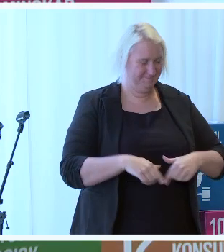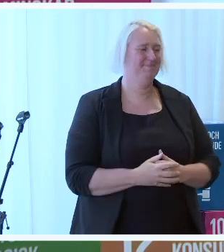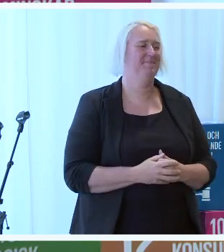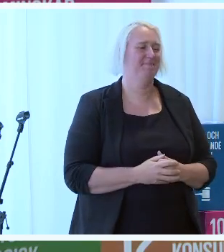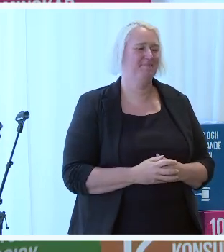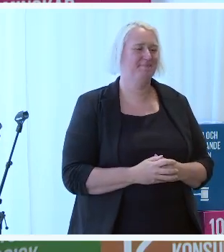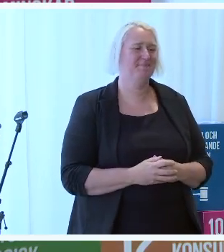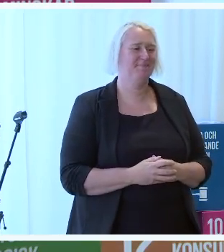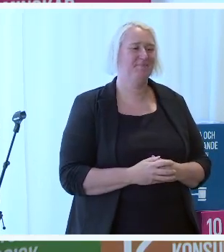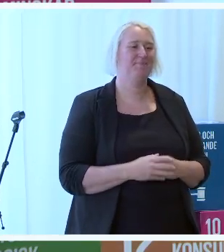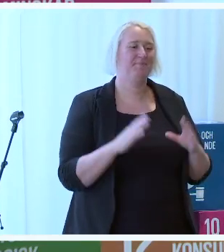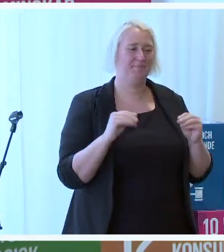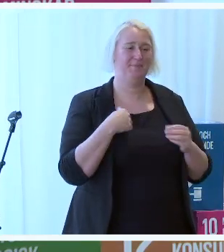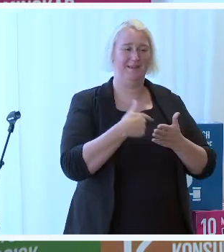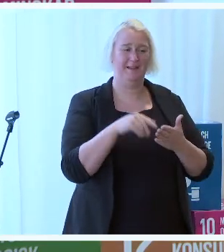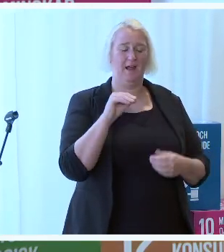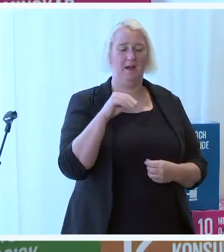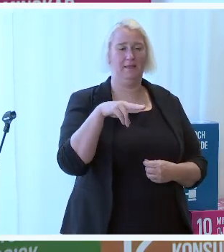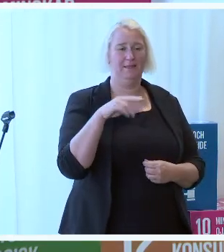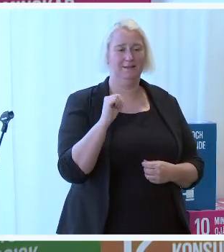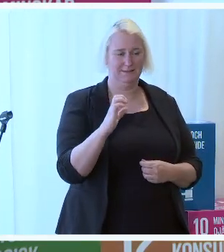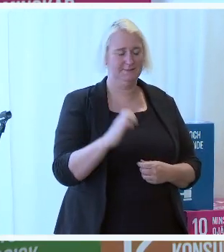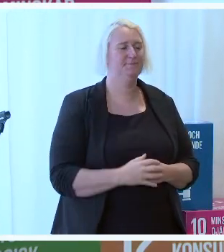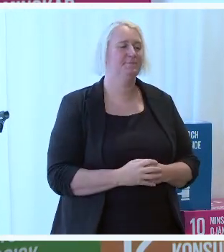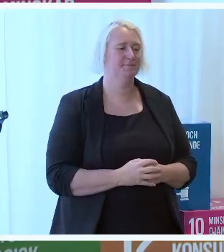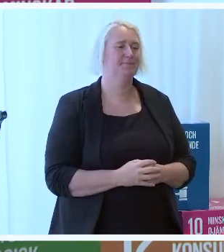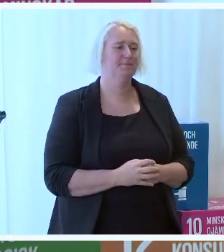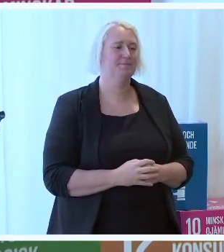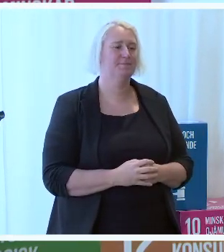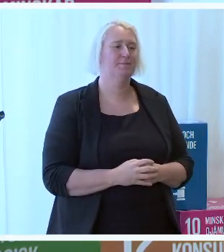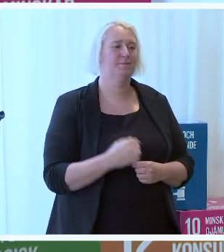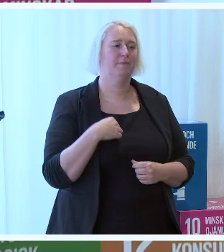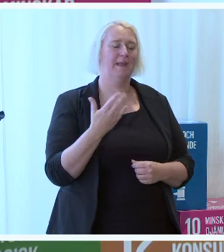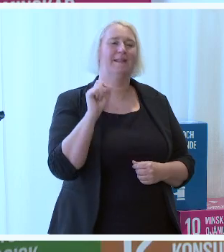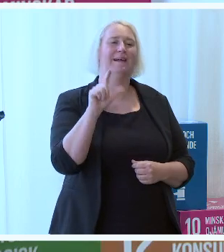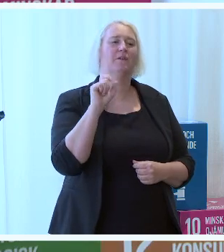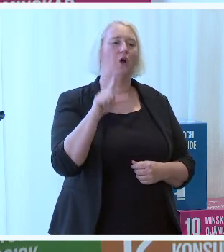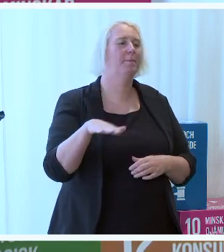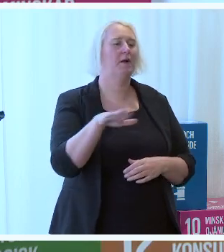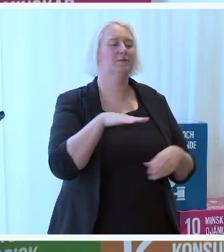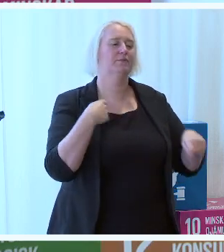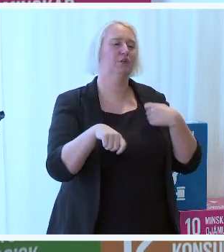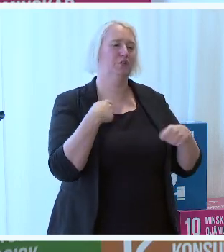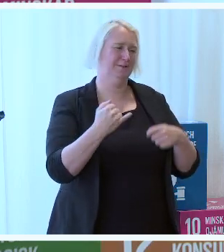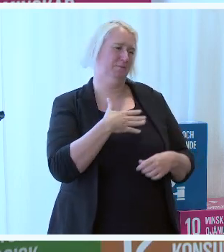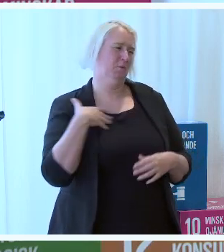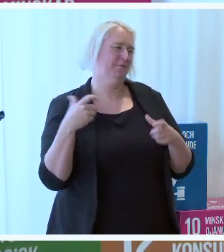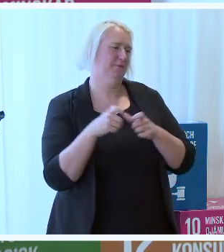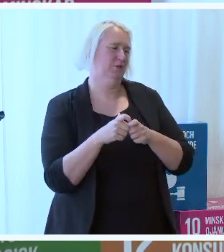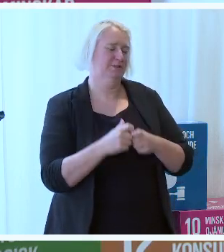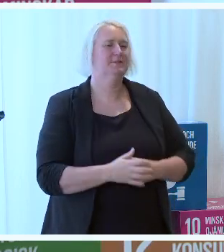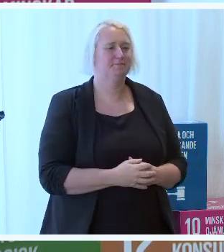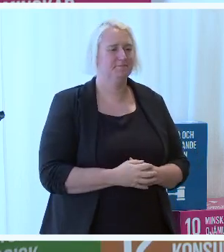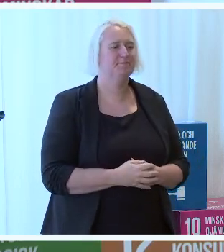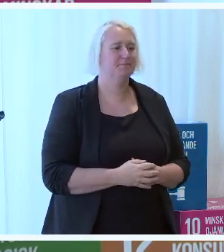My name is Anas, and I'm Digital Marketing Manager at Islamic Relief Sweden, who's hosting this talk. I'm joined